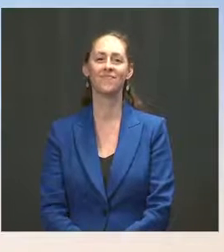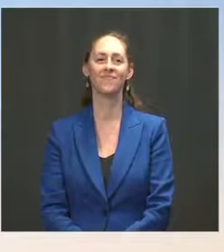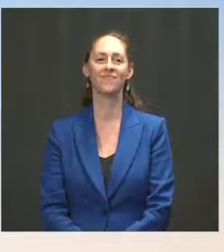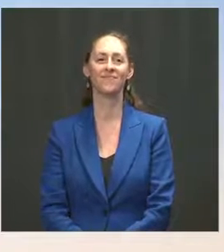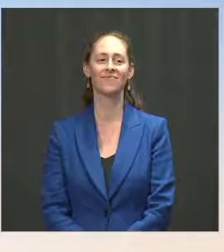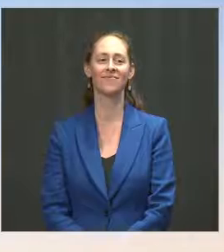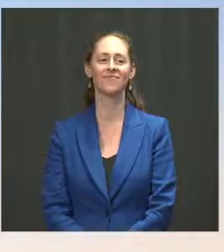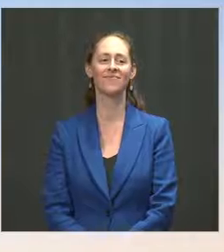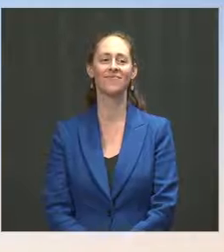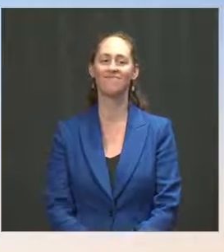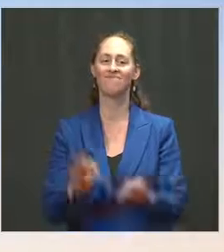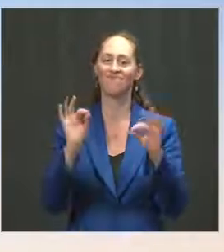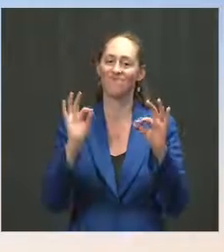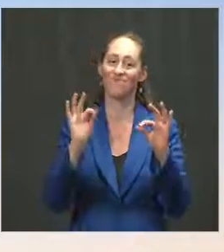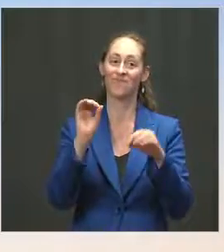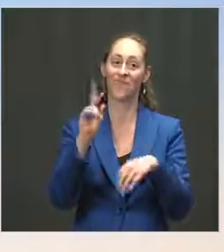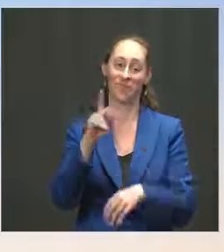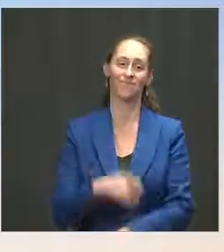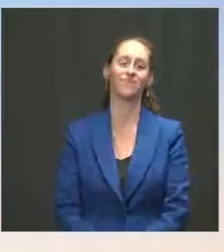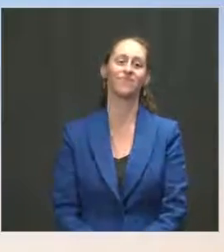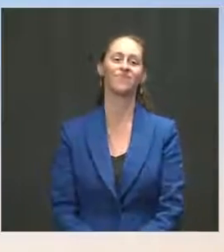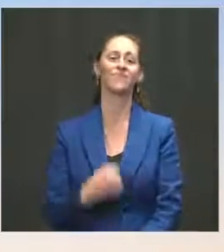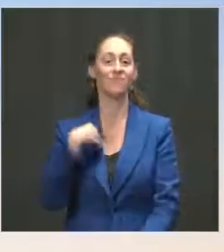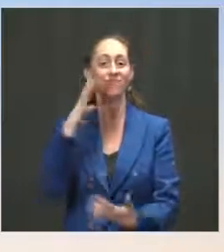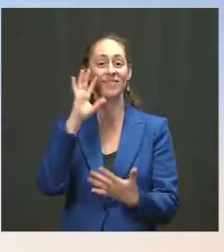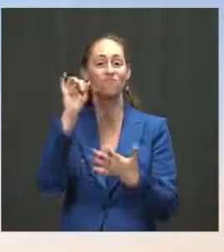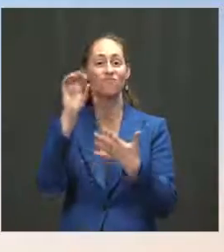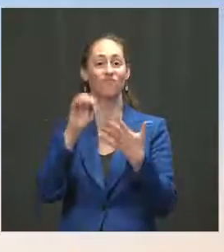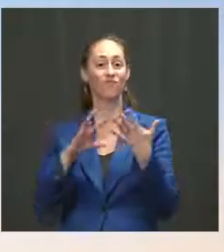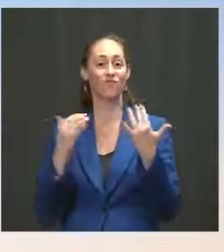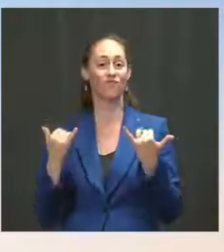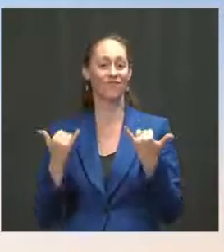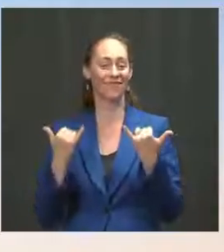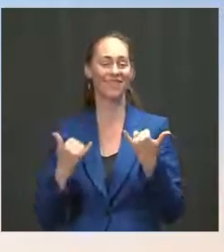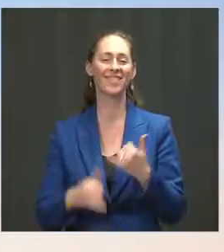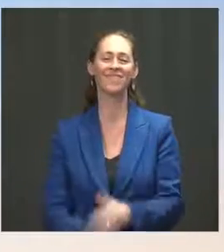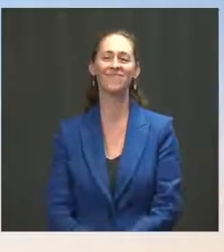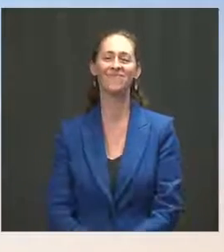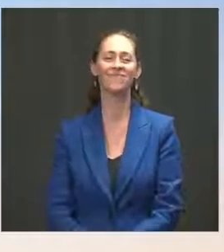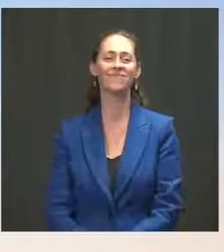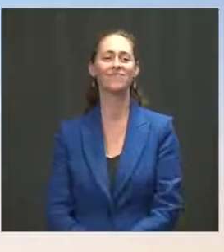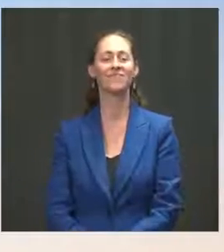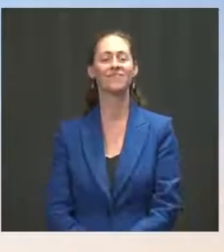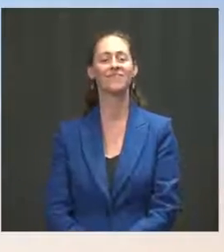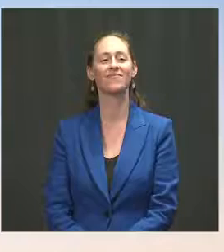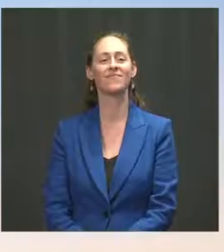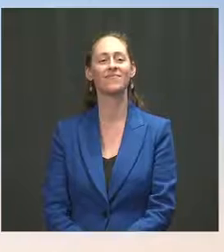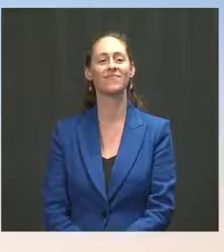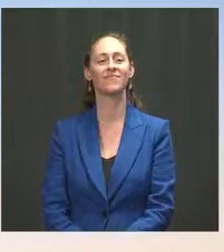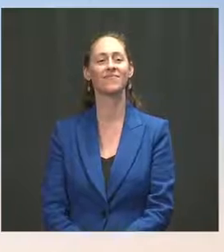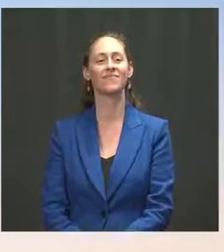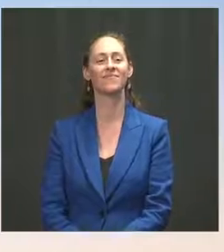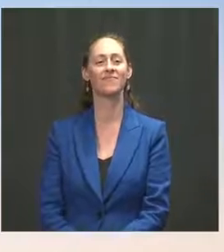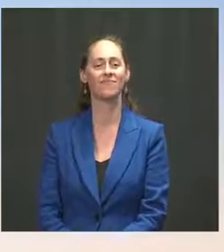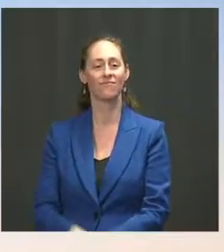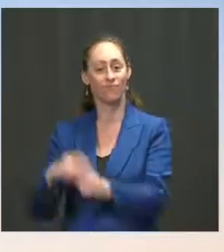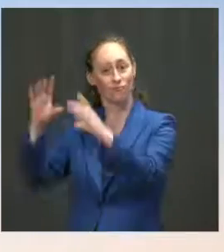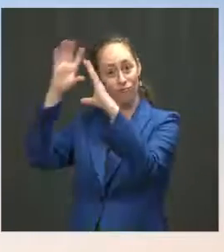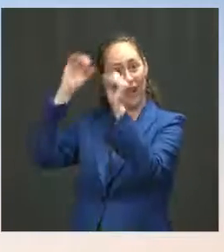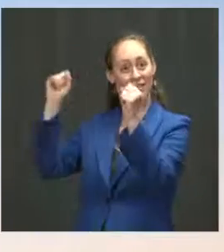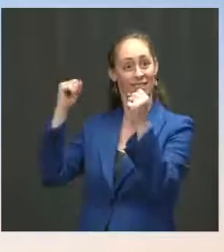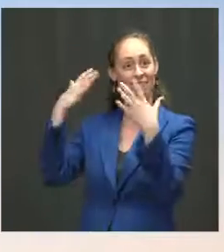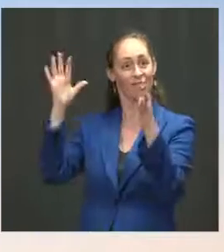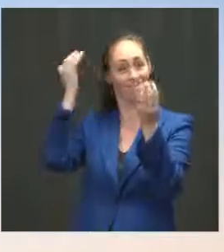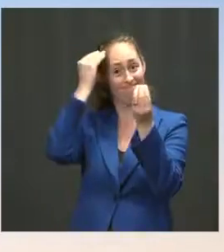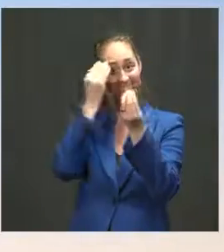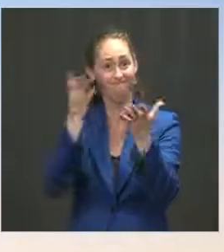Okay, a couple of items for you at the top. The president has said that the challenge of our time